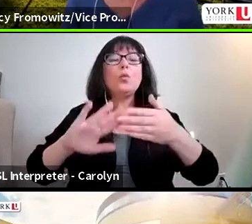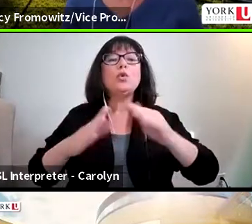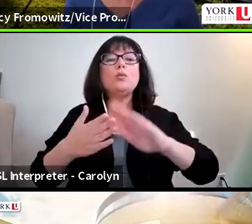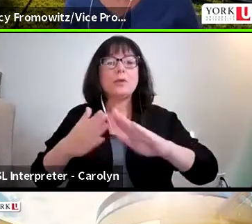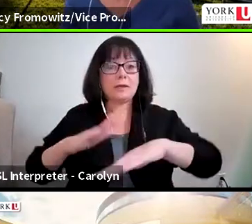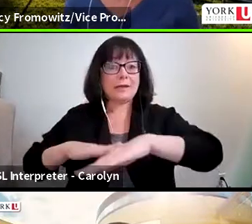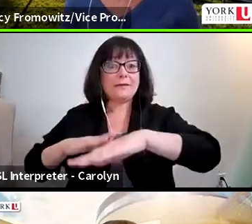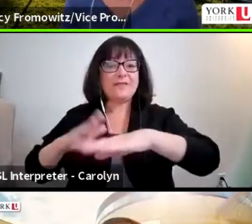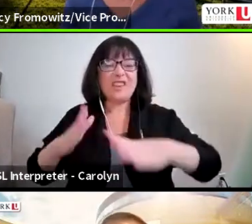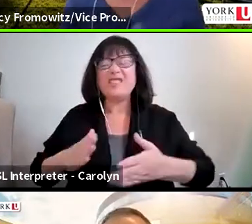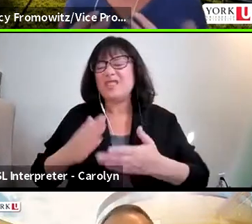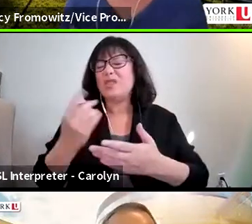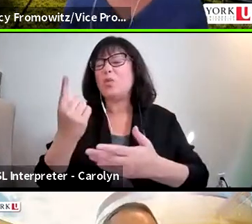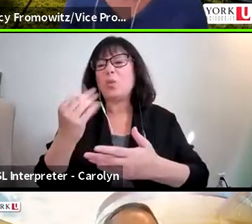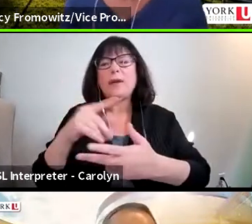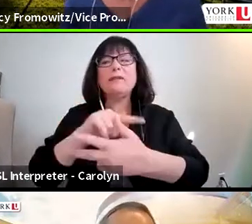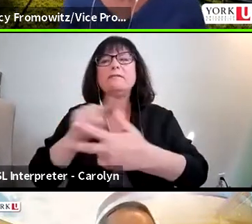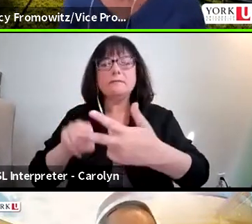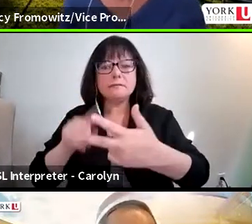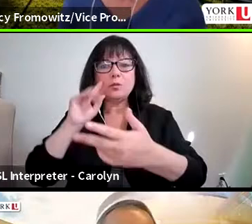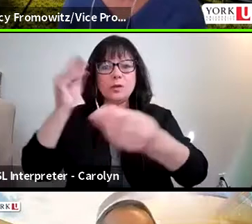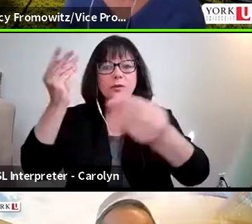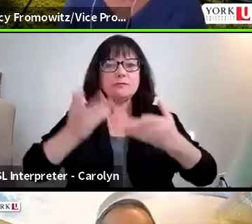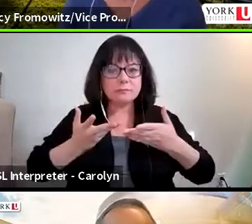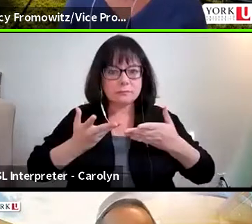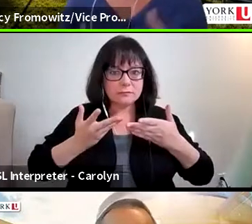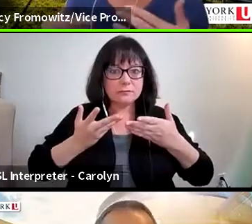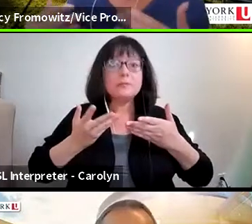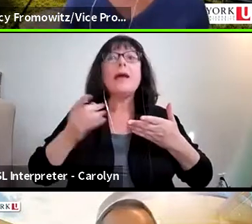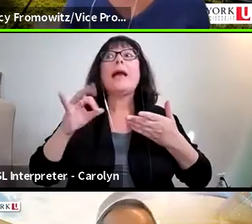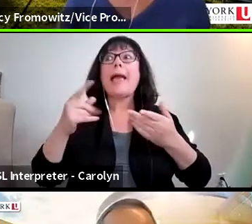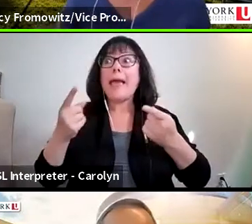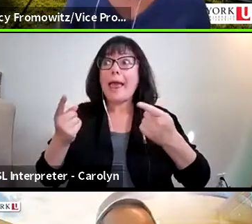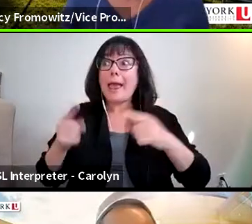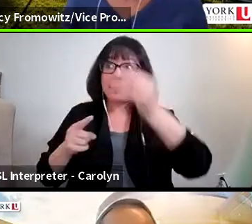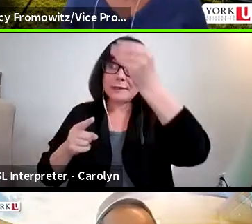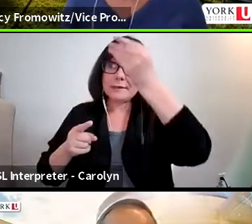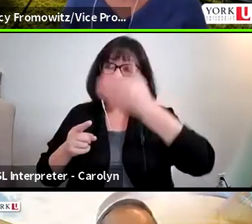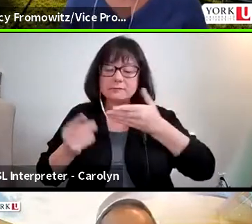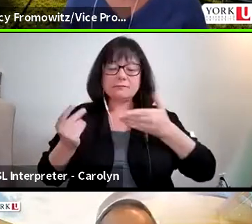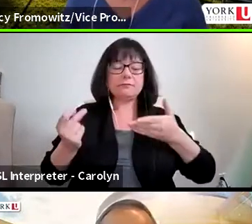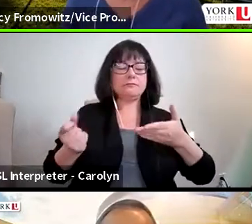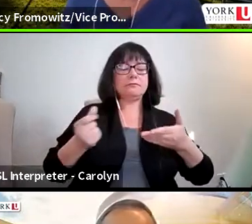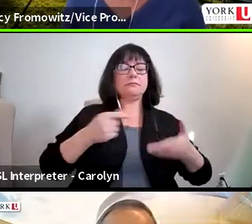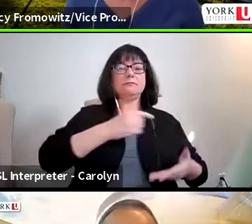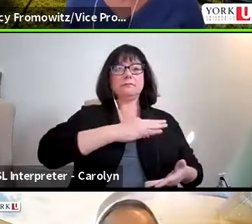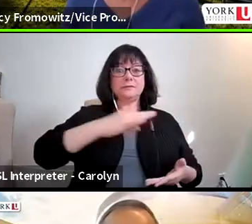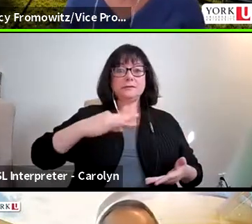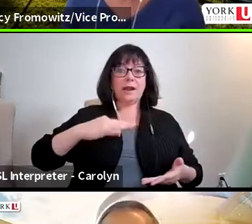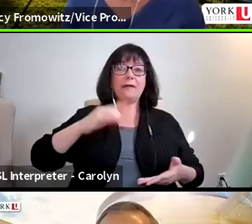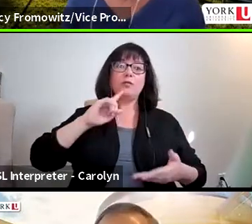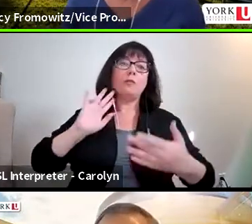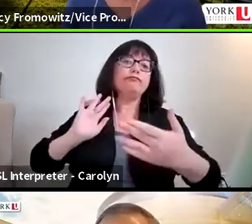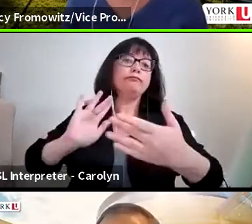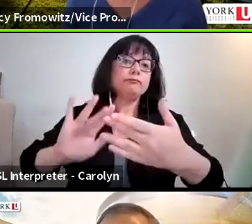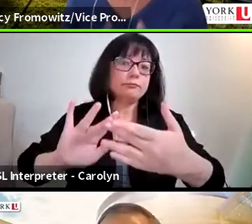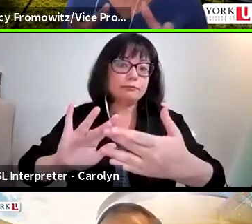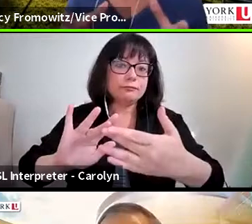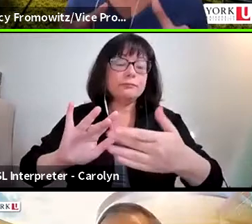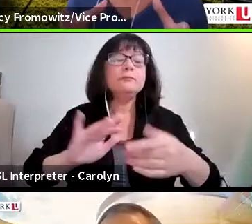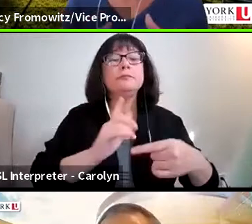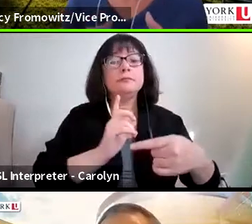are contacted immediately by staff from the university. We ensure they've been in contact with public